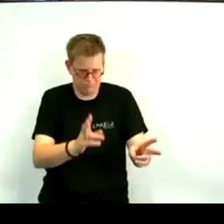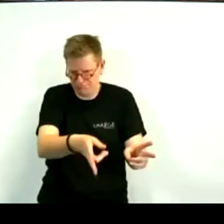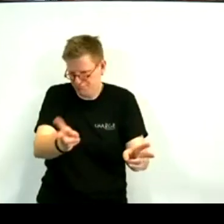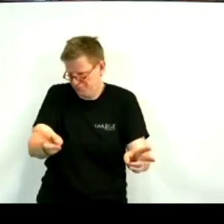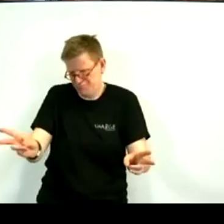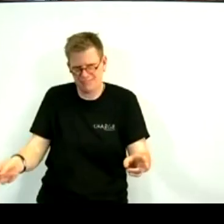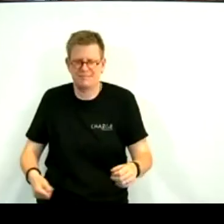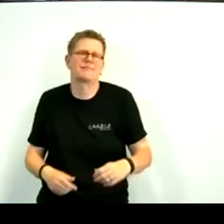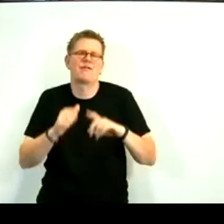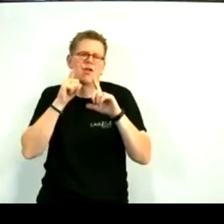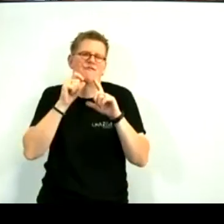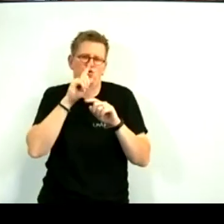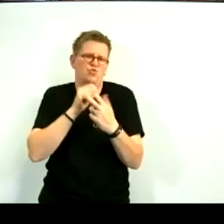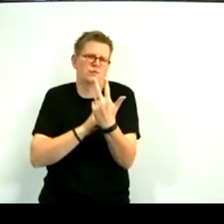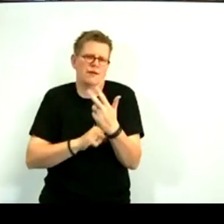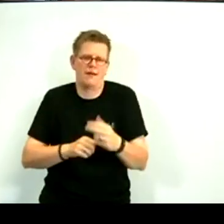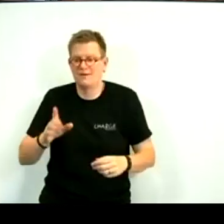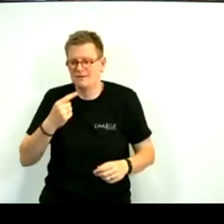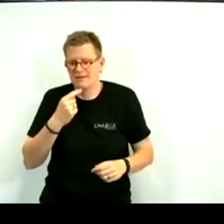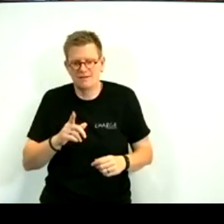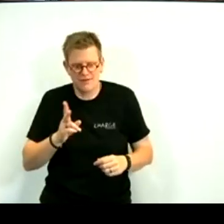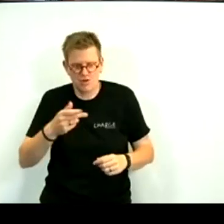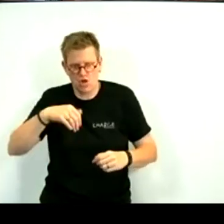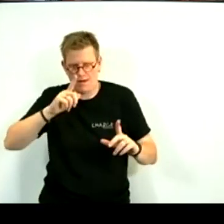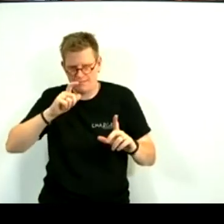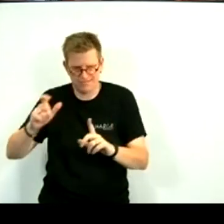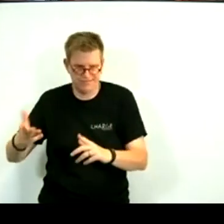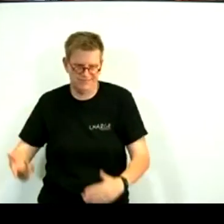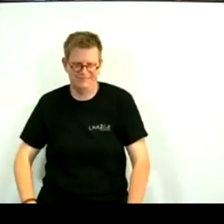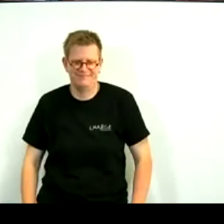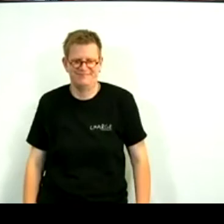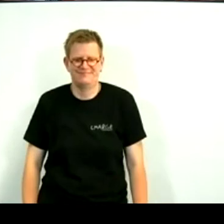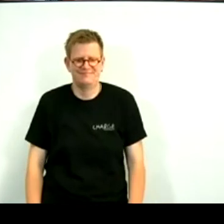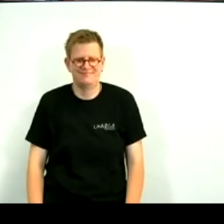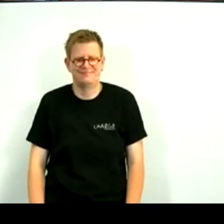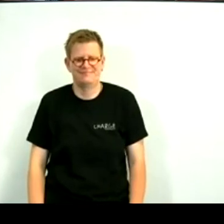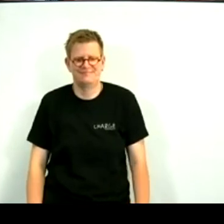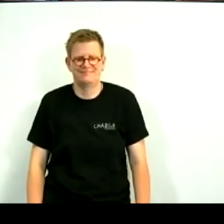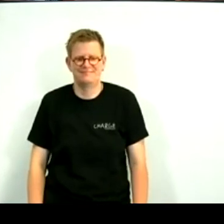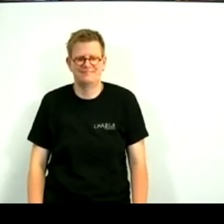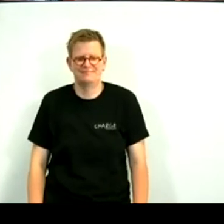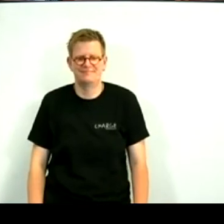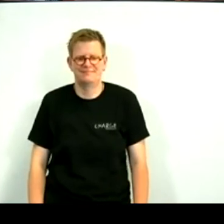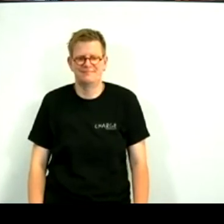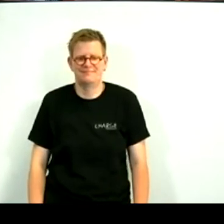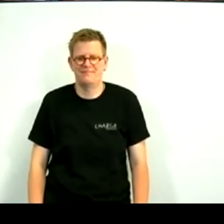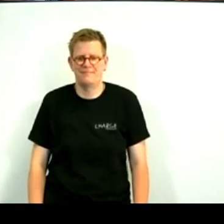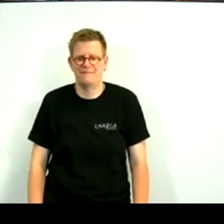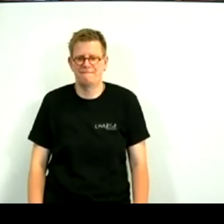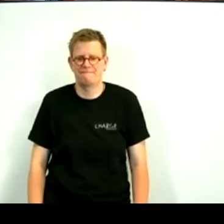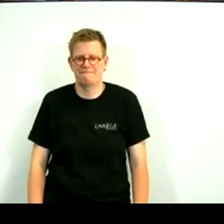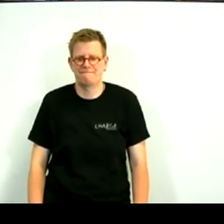she'd come back and got more of them. And this is why the next picture shows the little